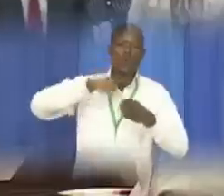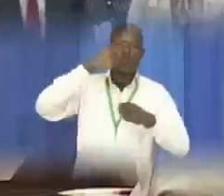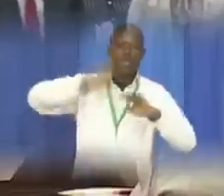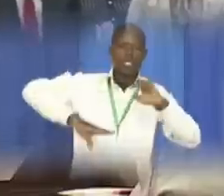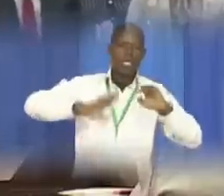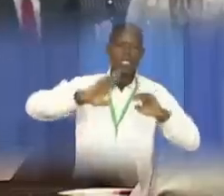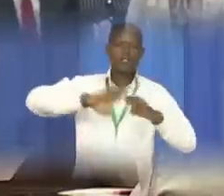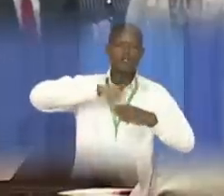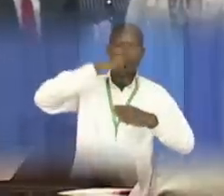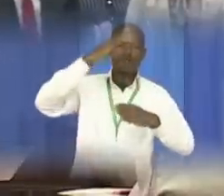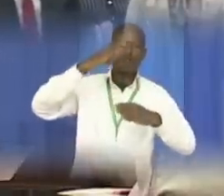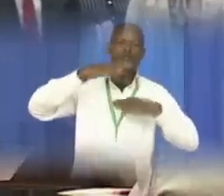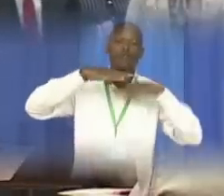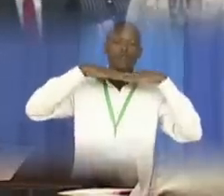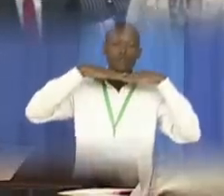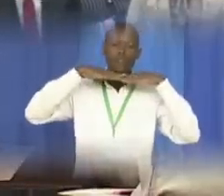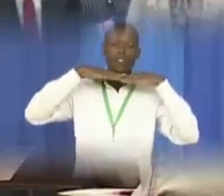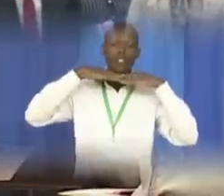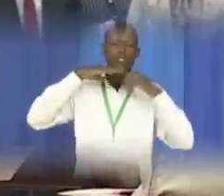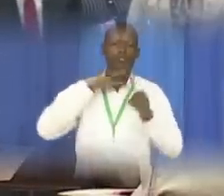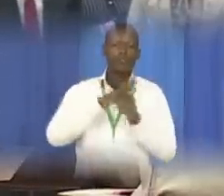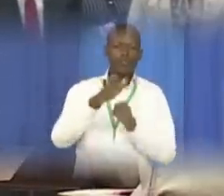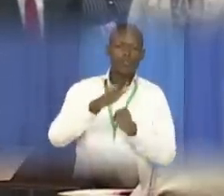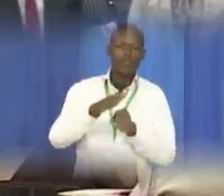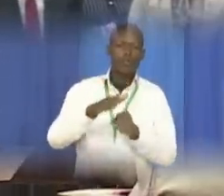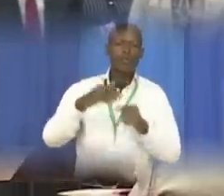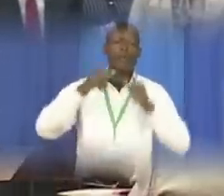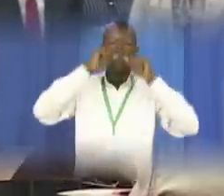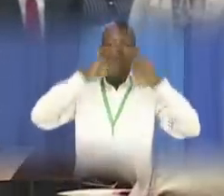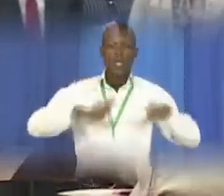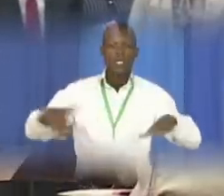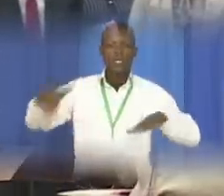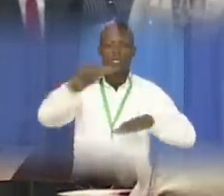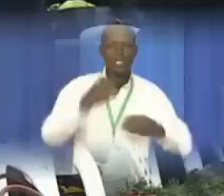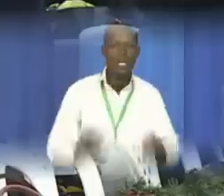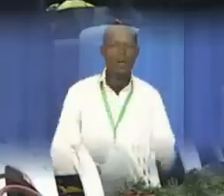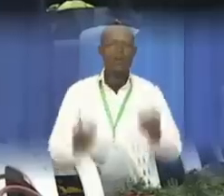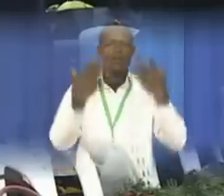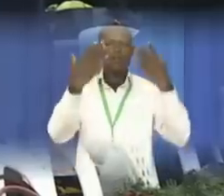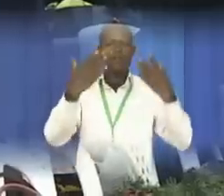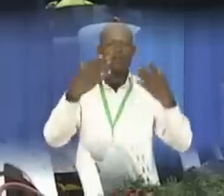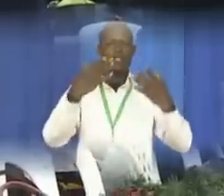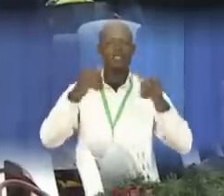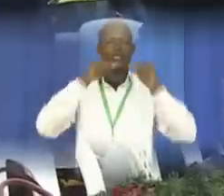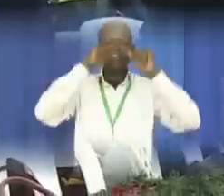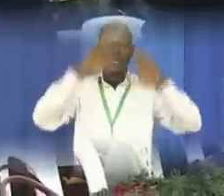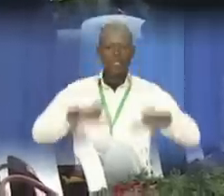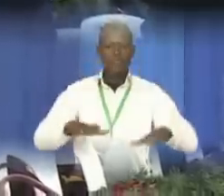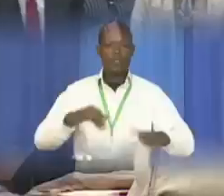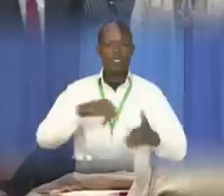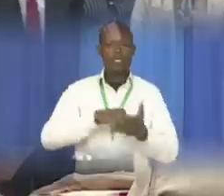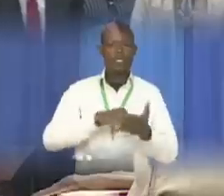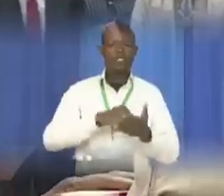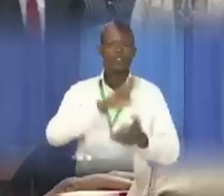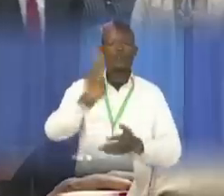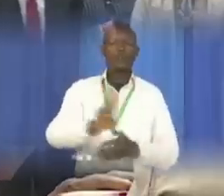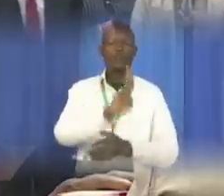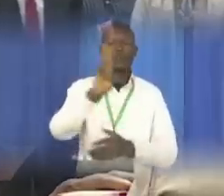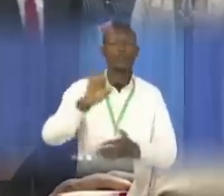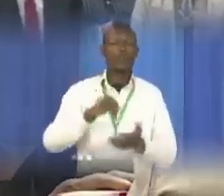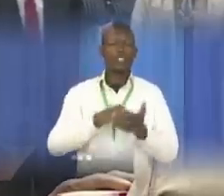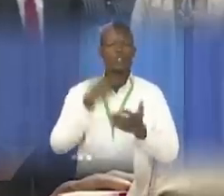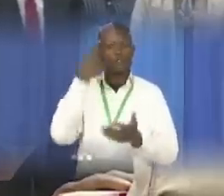Bless their offering, Lord. Sanctify it. Use it for your glory. And Father, I pray